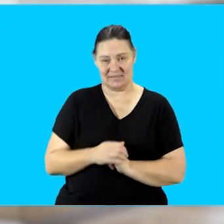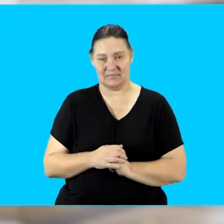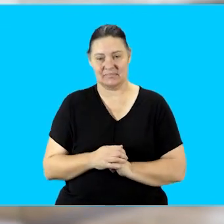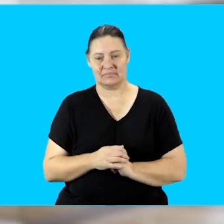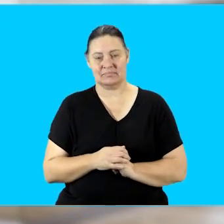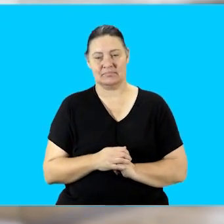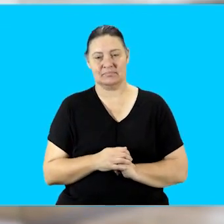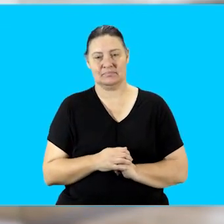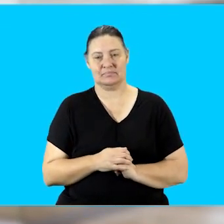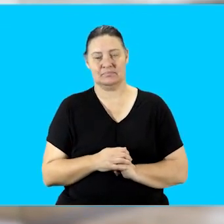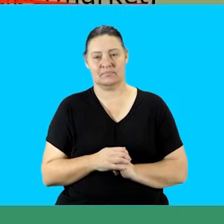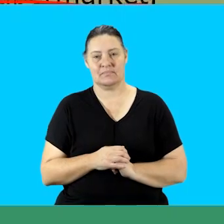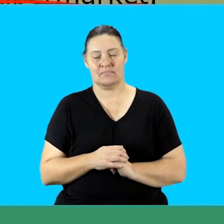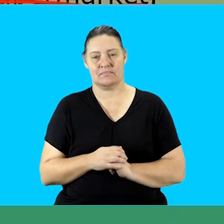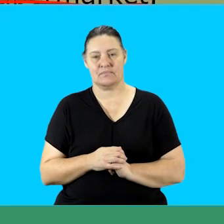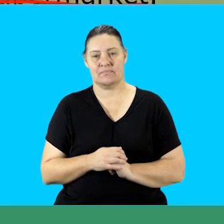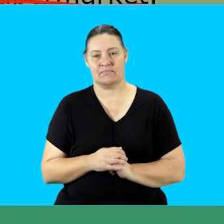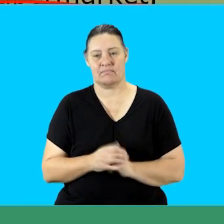market environment.